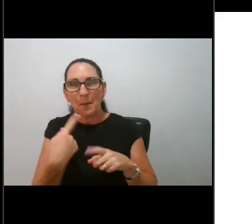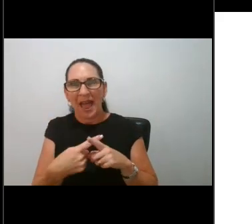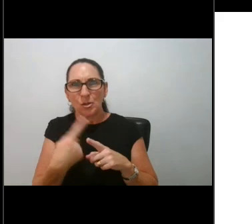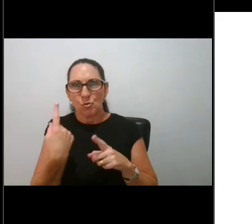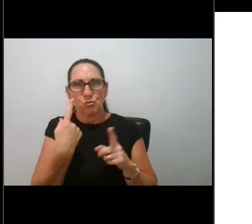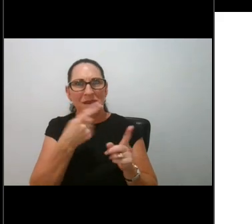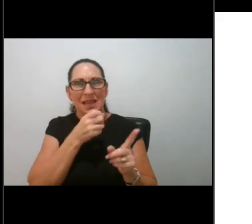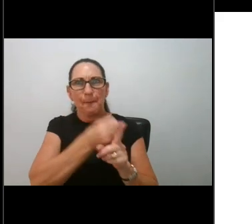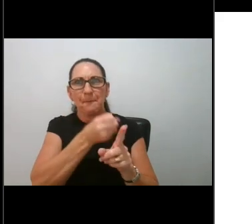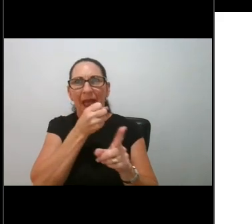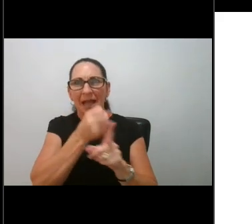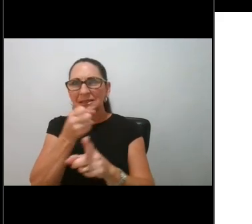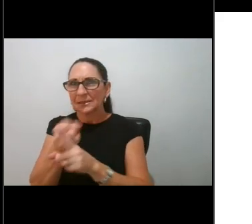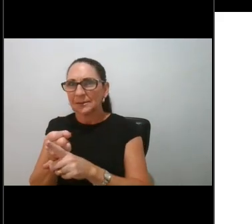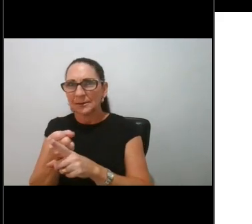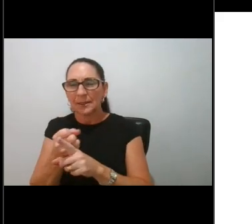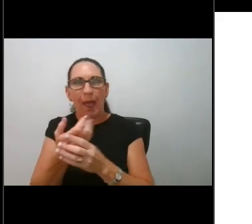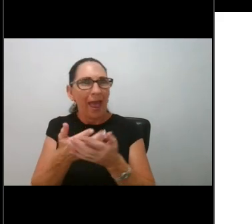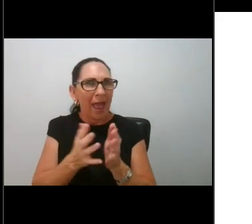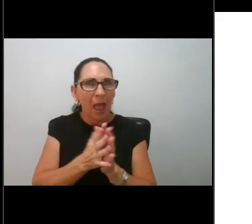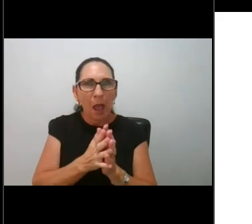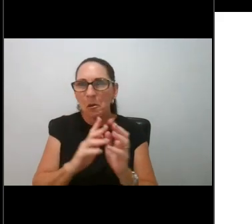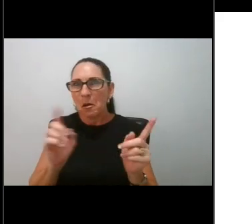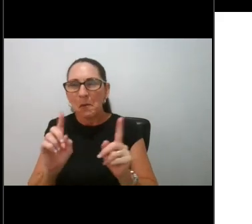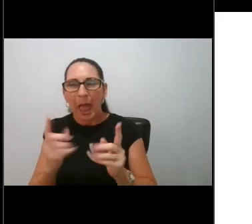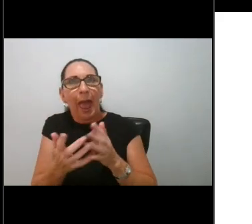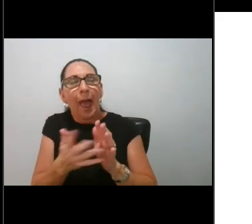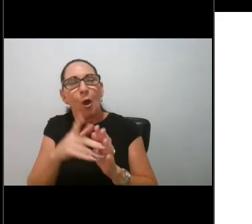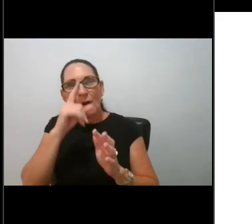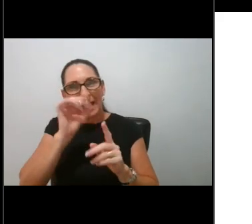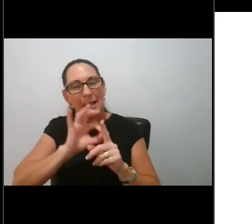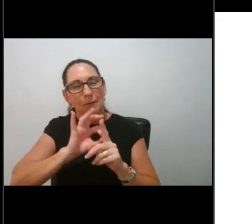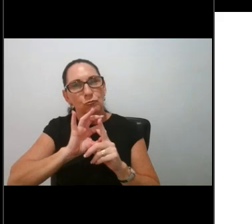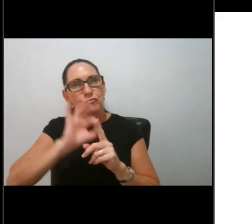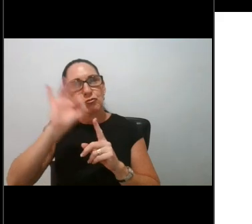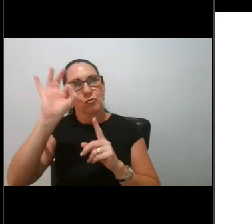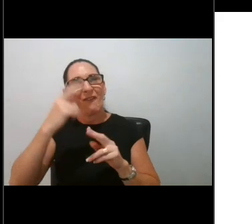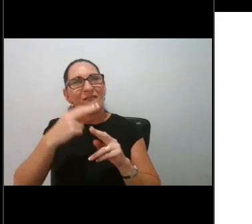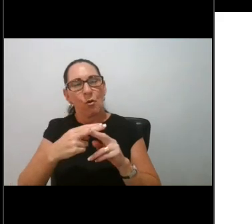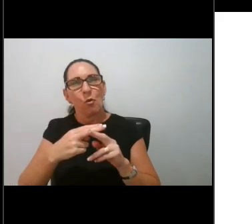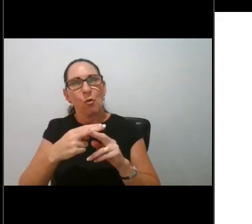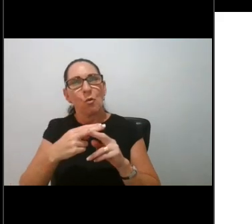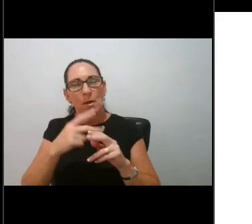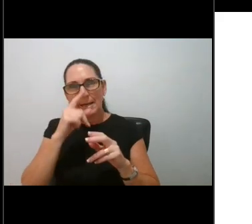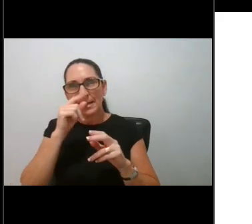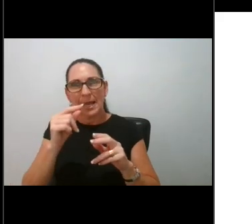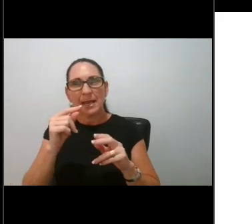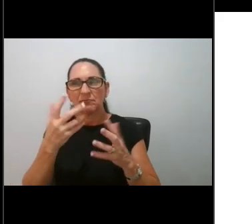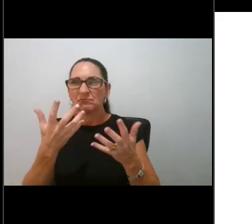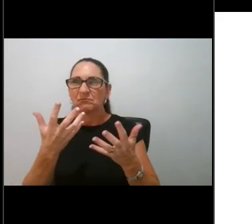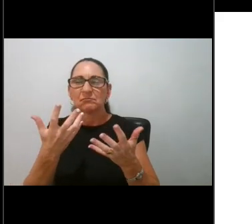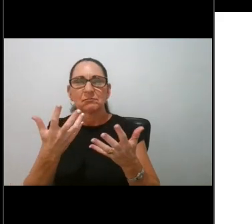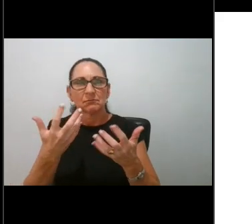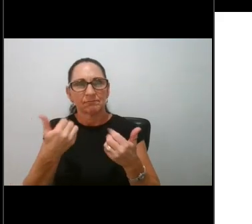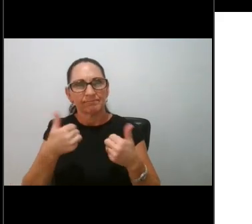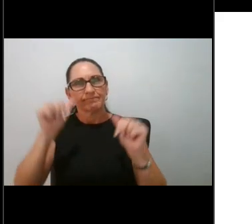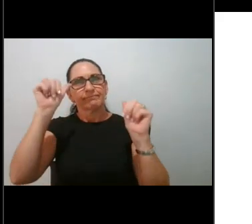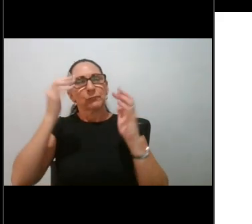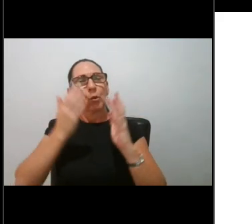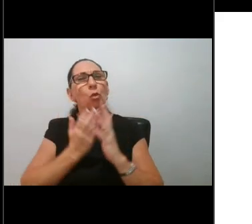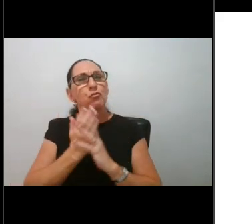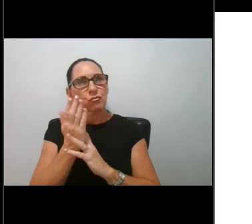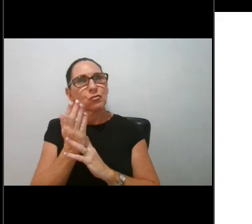how, and what's needed to make things right or to repair the harm. So many of you, of course, are aware that